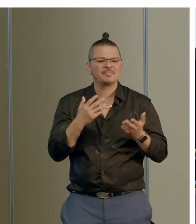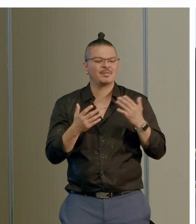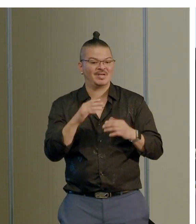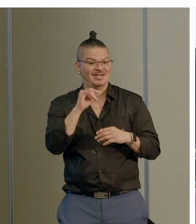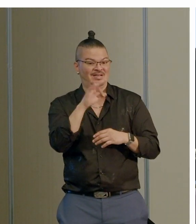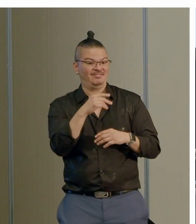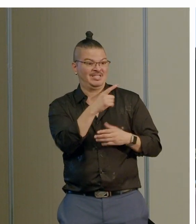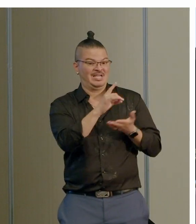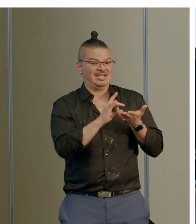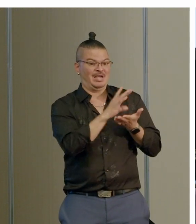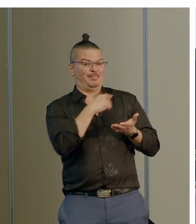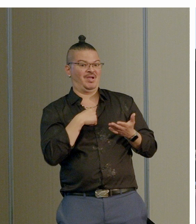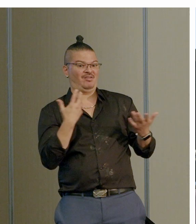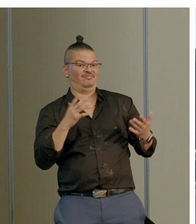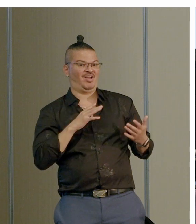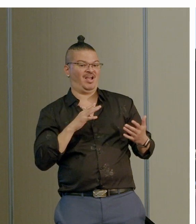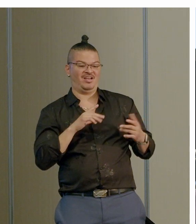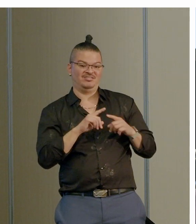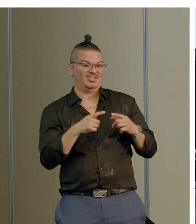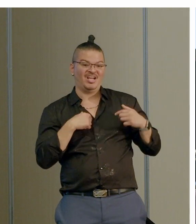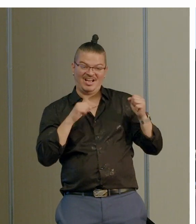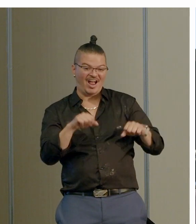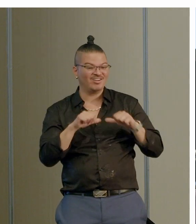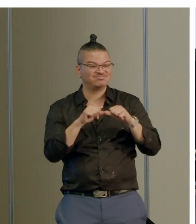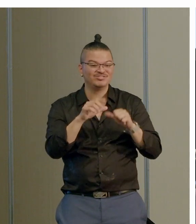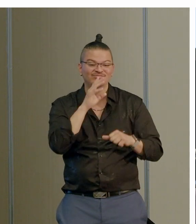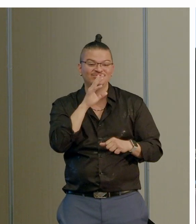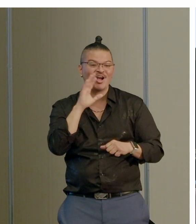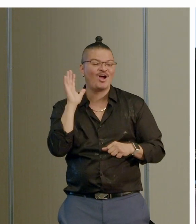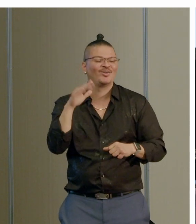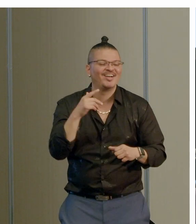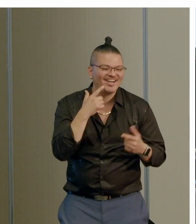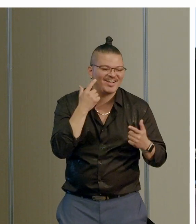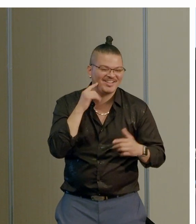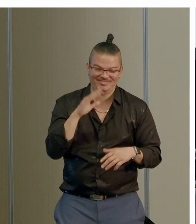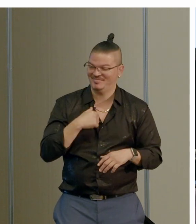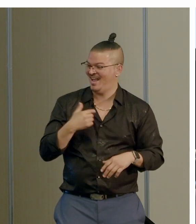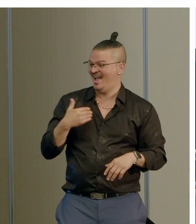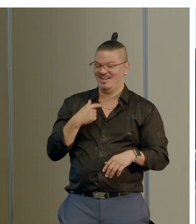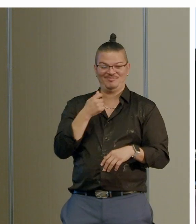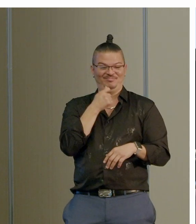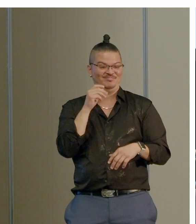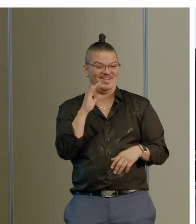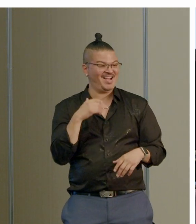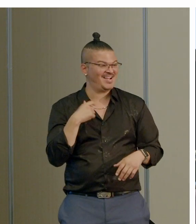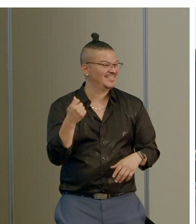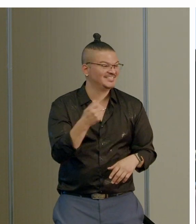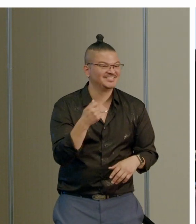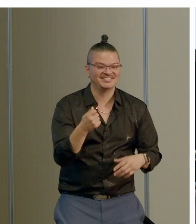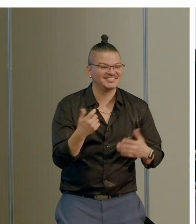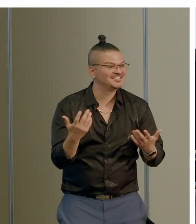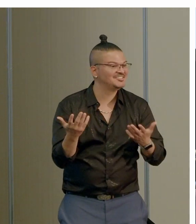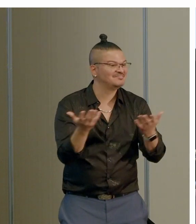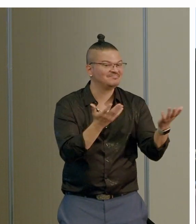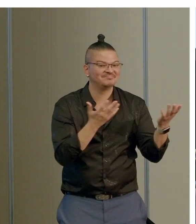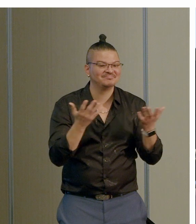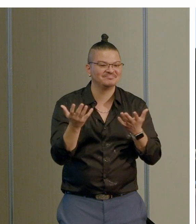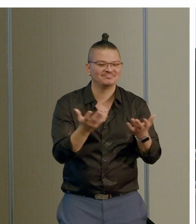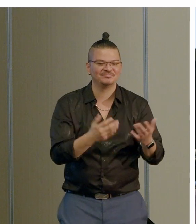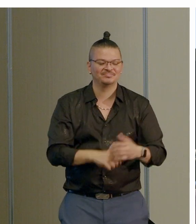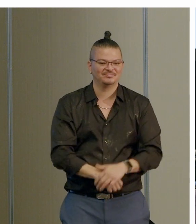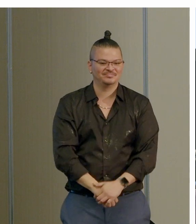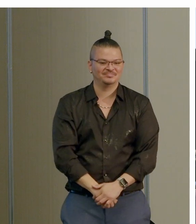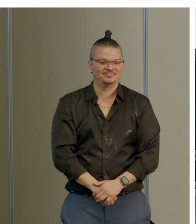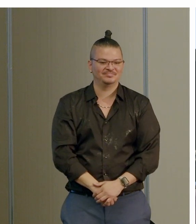us out, but I'll keep going. Yeah, back here, if there's a mic, or, and then this. Let the mic